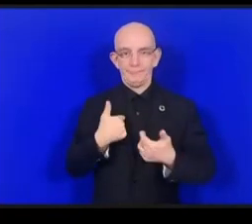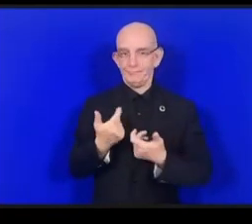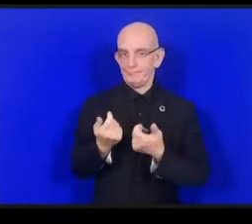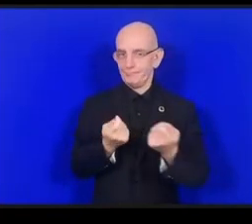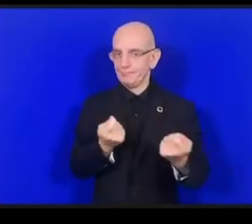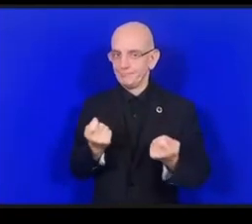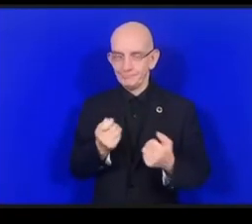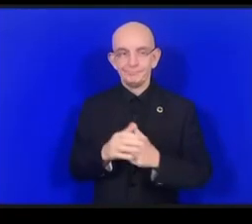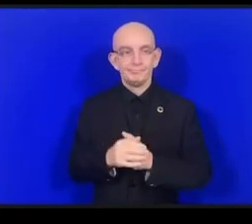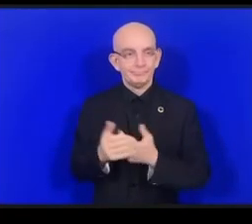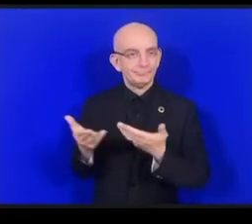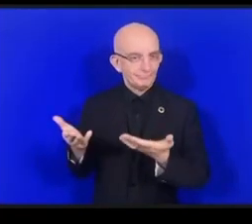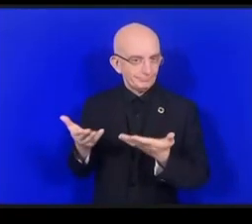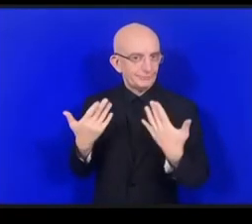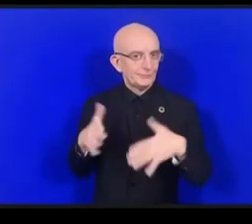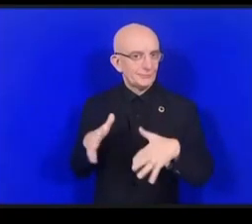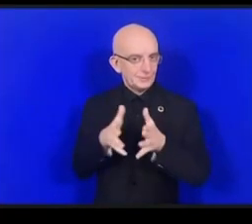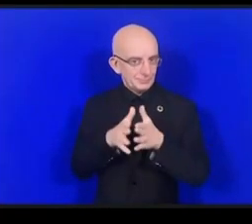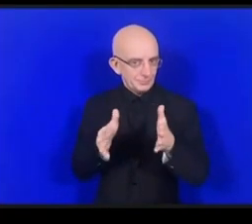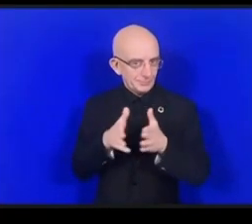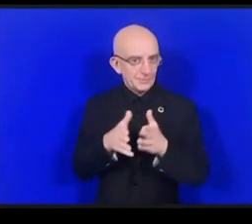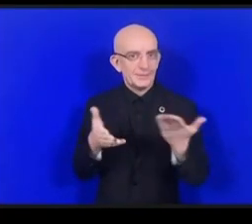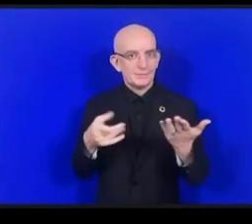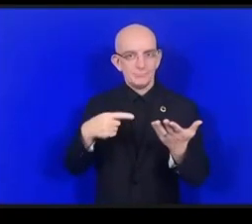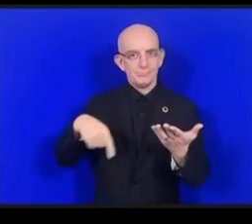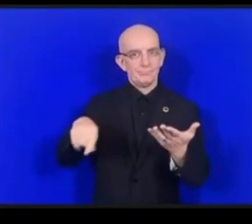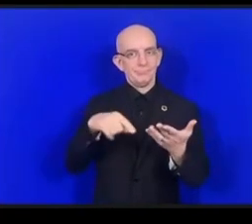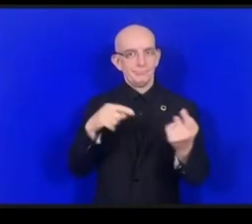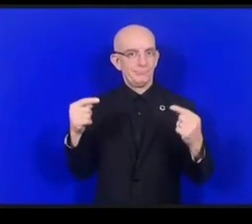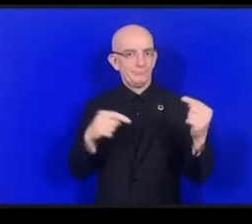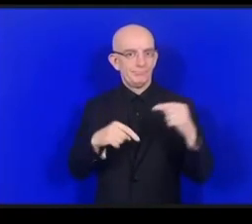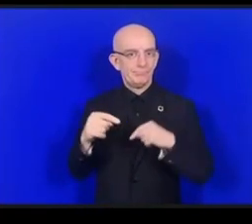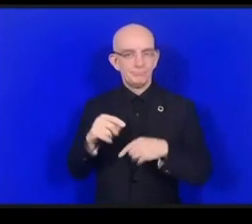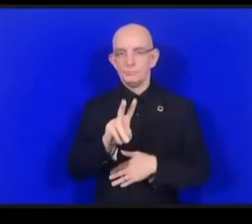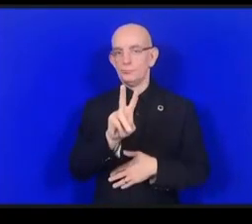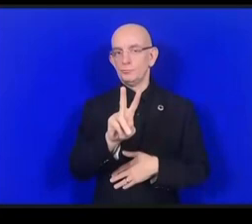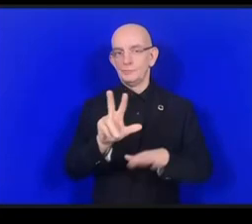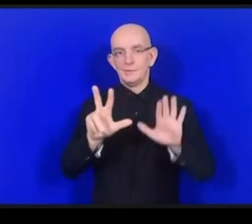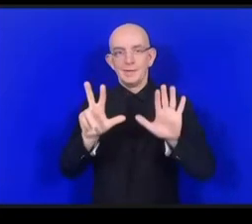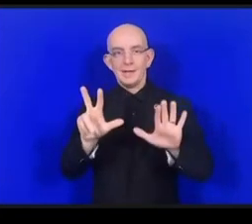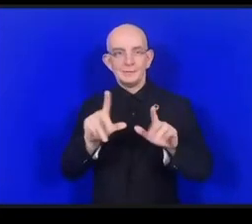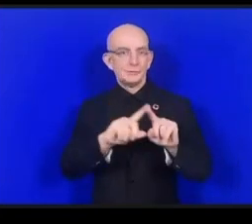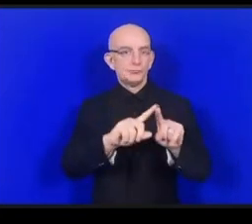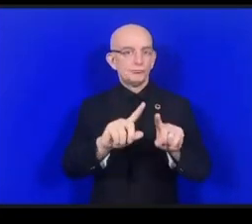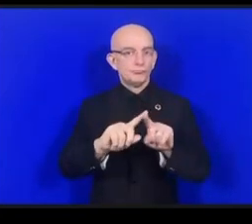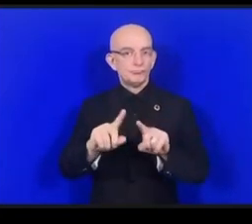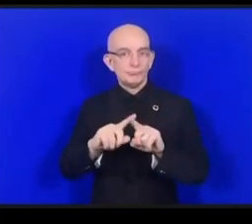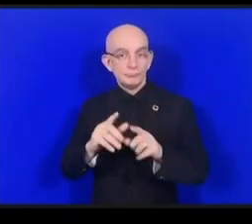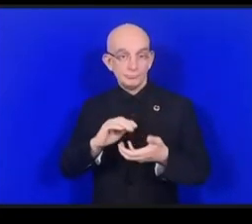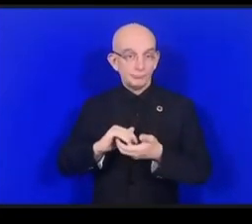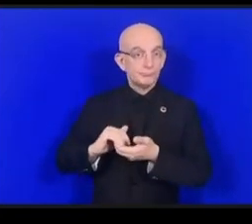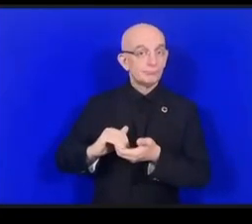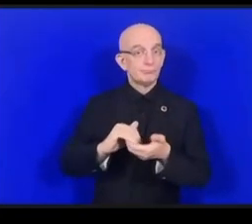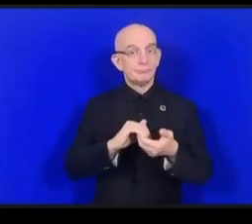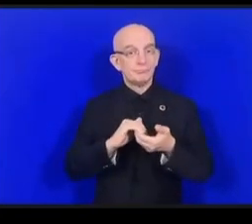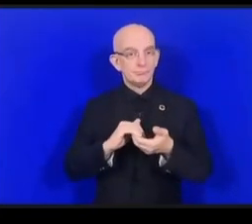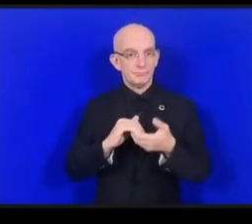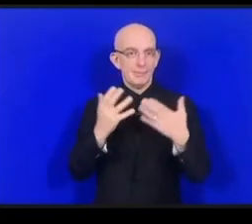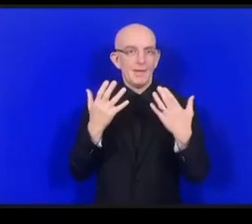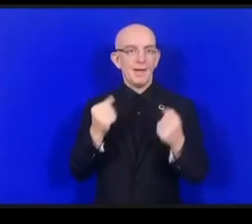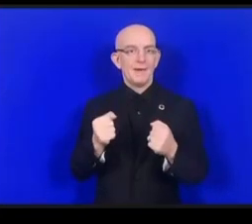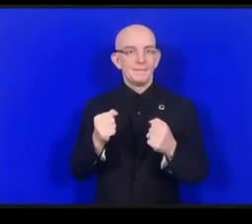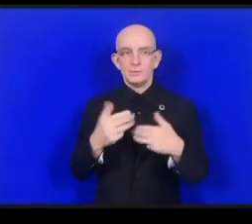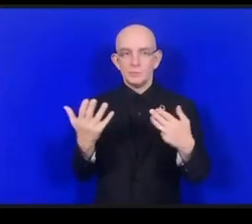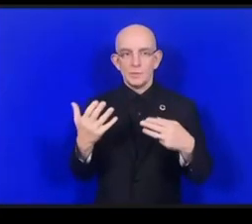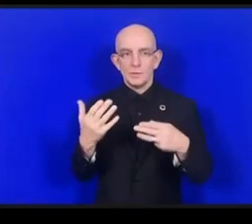is threefold. First, they are all addressing, in one or another way, human rights issues, trying to